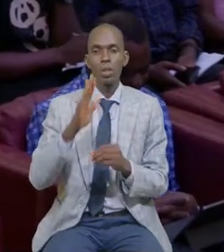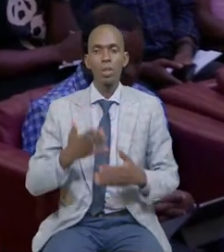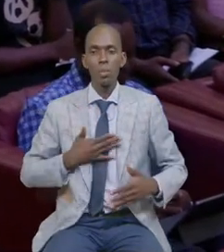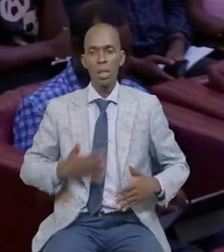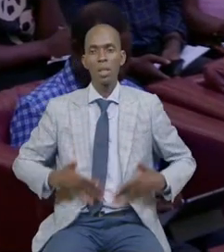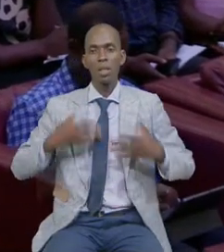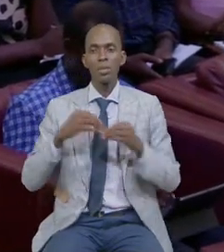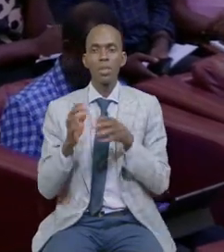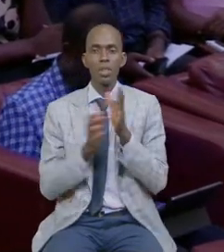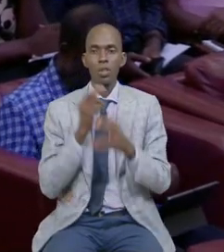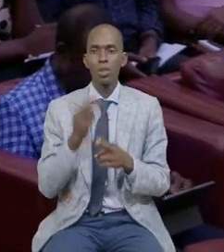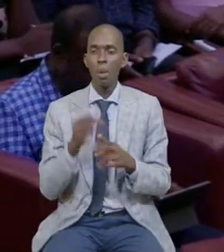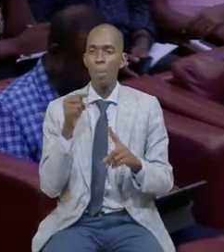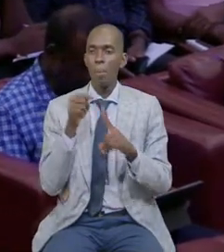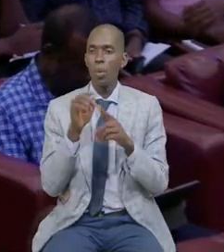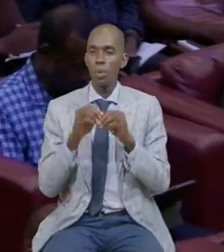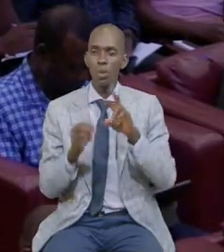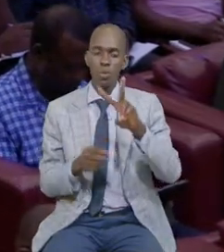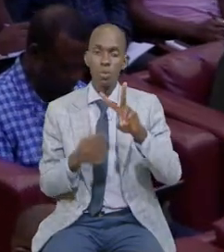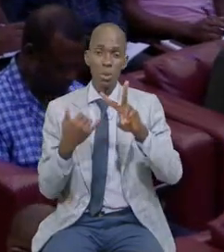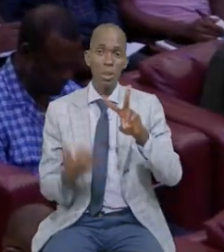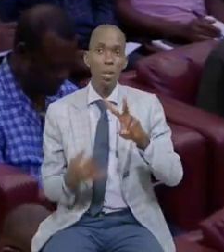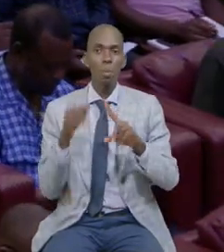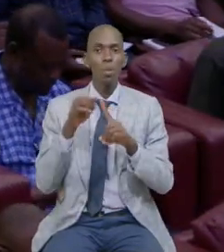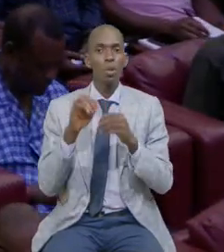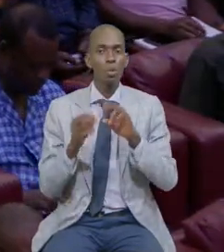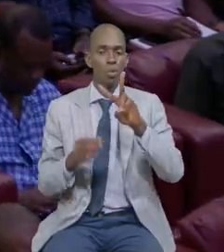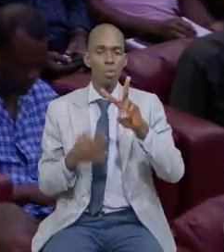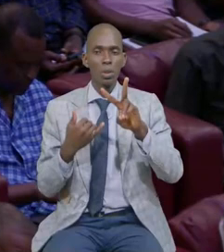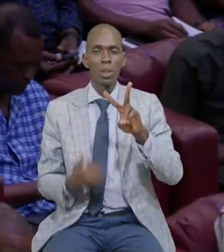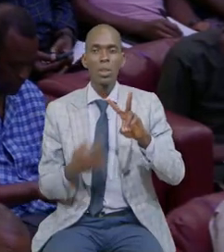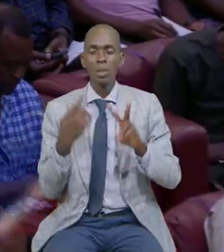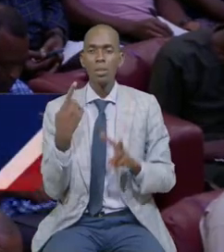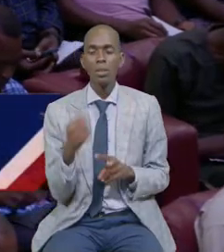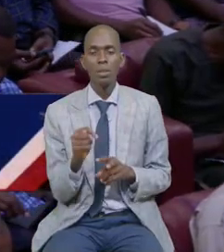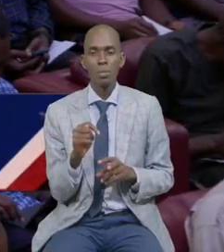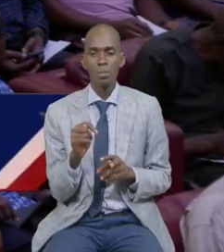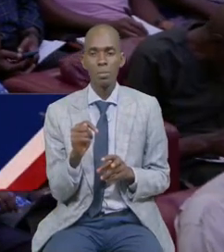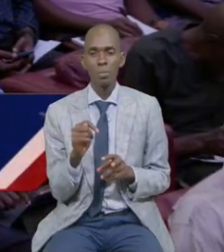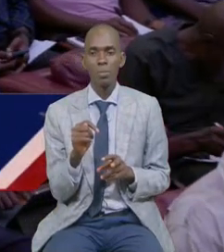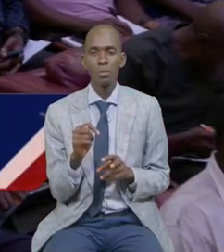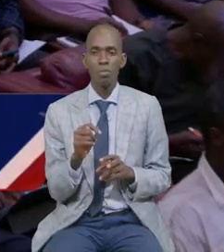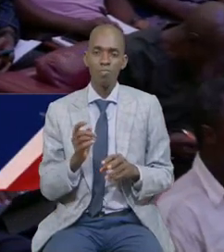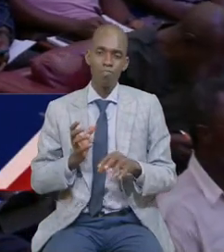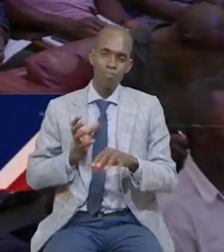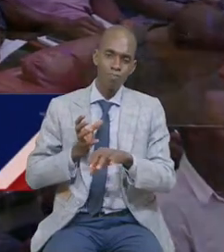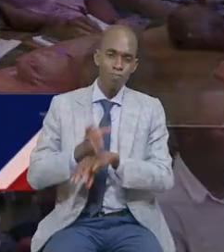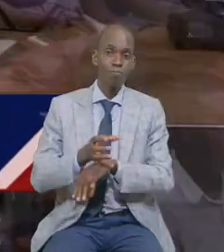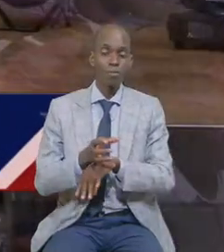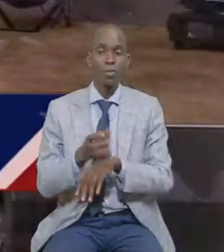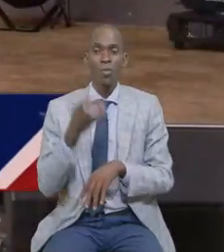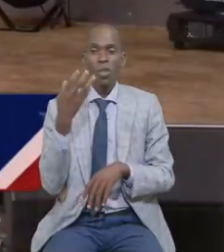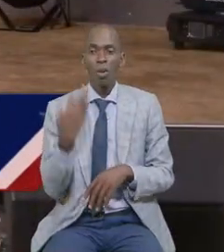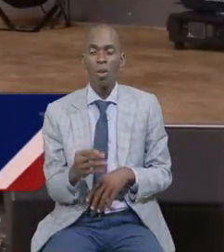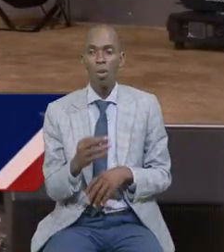We're looking at point number two now. Point number two, we're looking at the coercion of godly